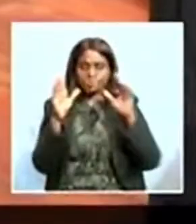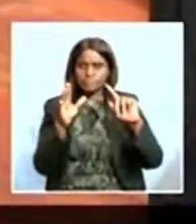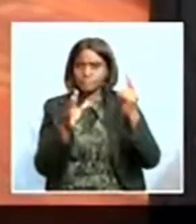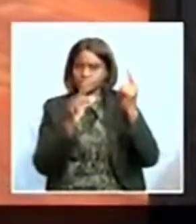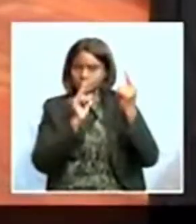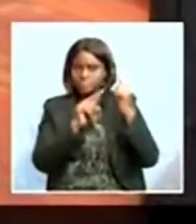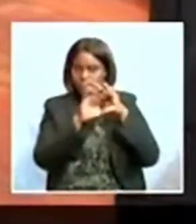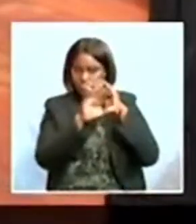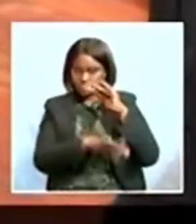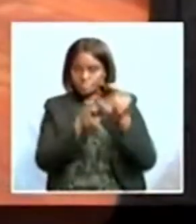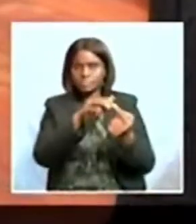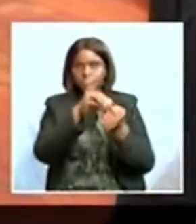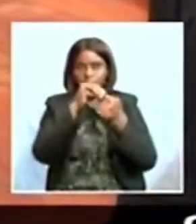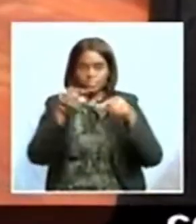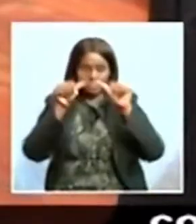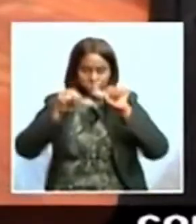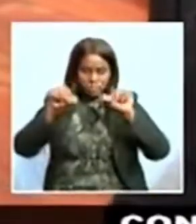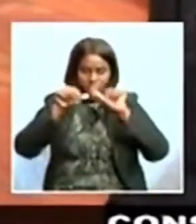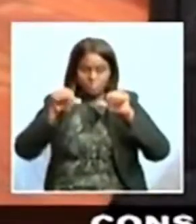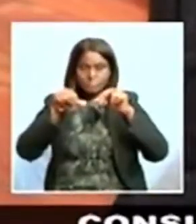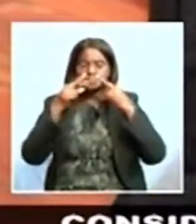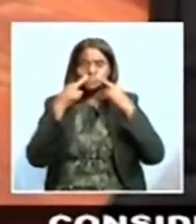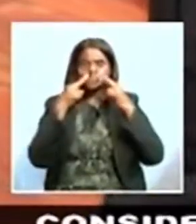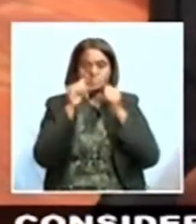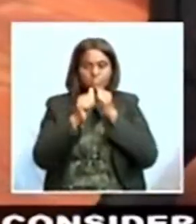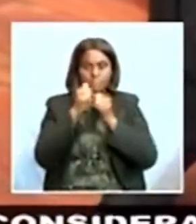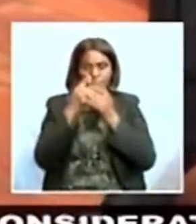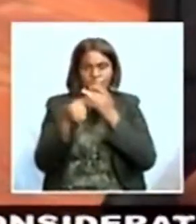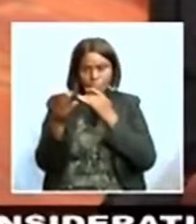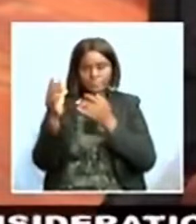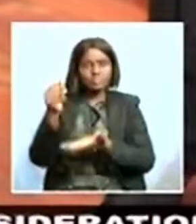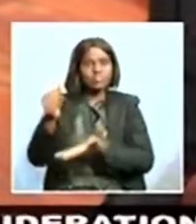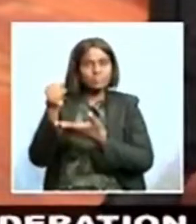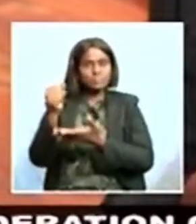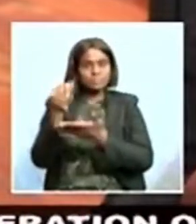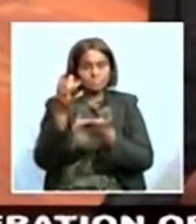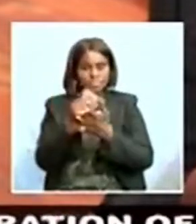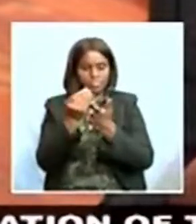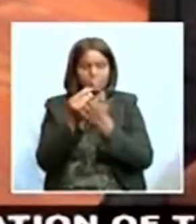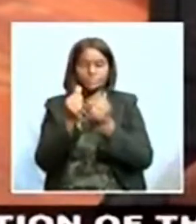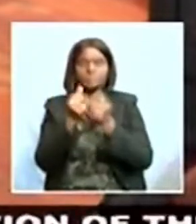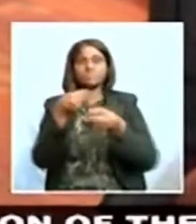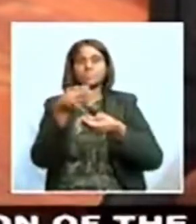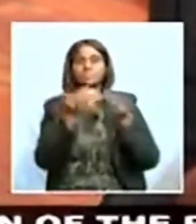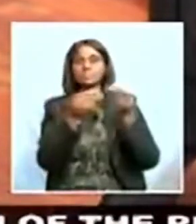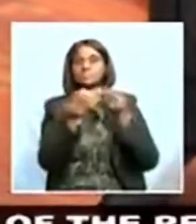is under specific audit findings, which is budget, income and expenditure.